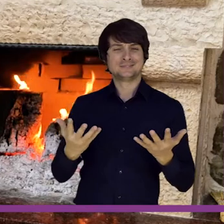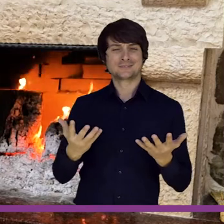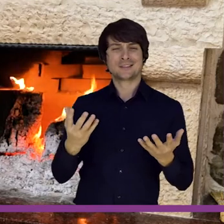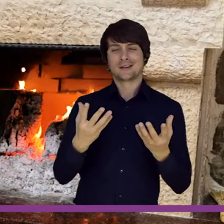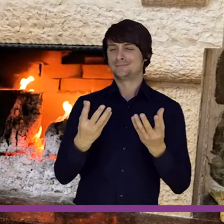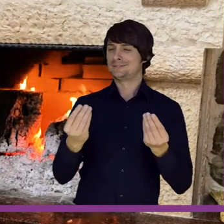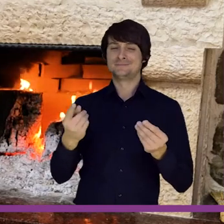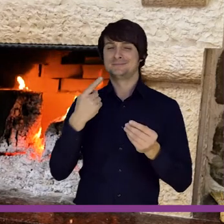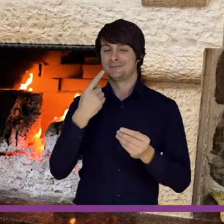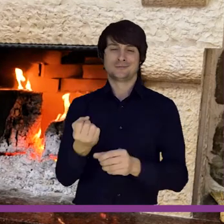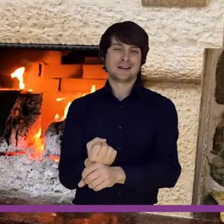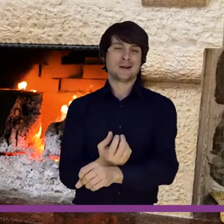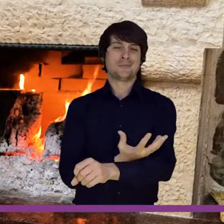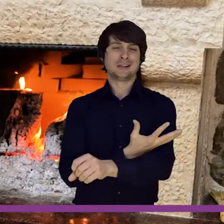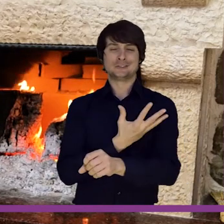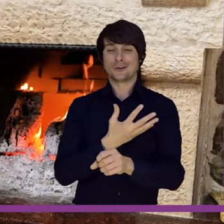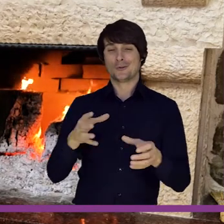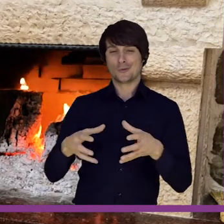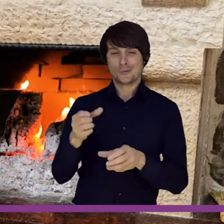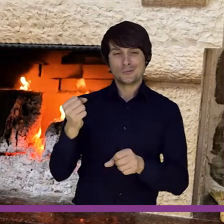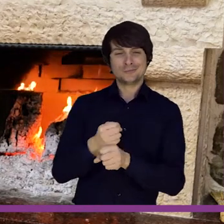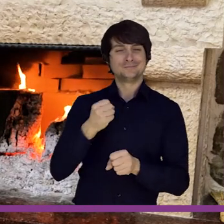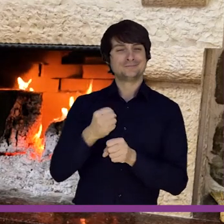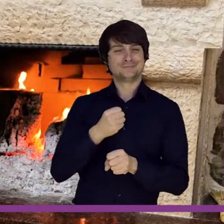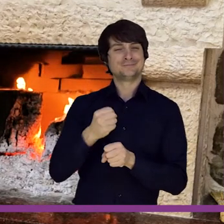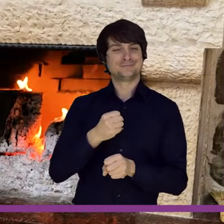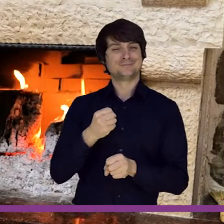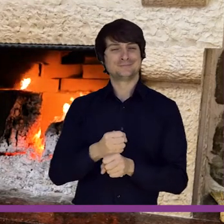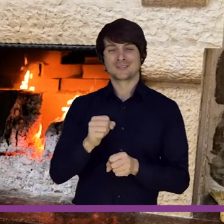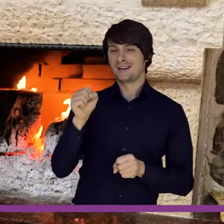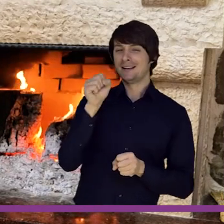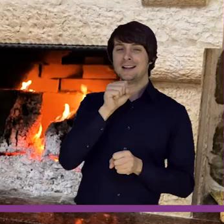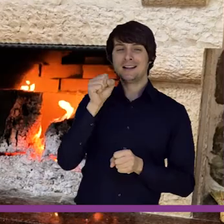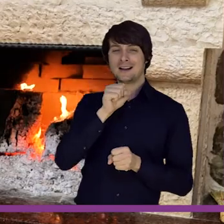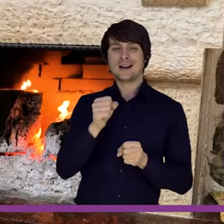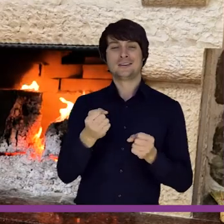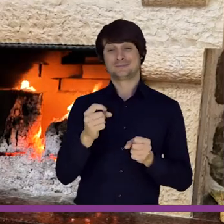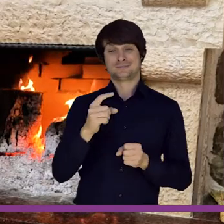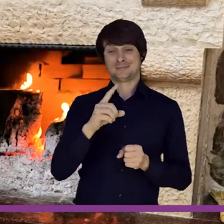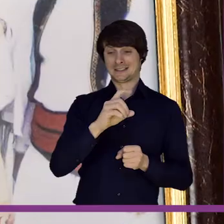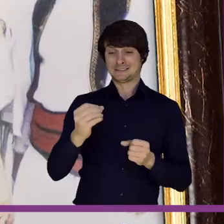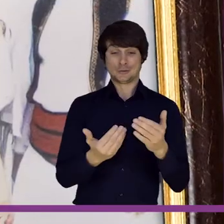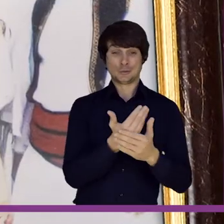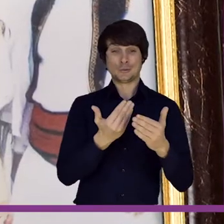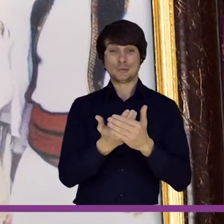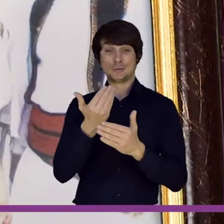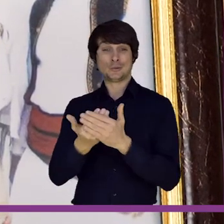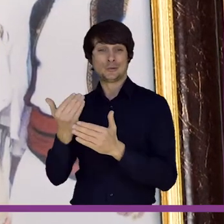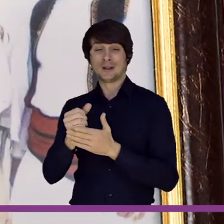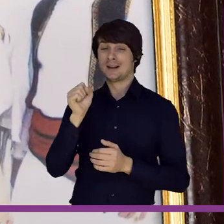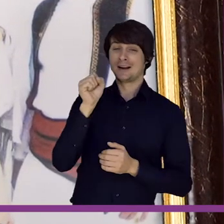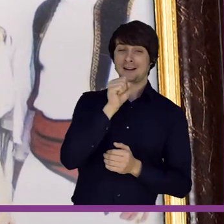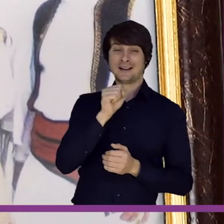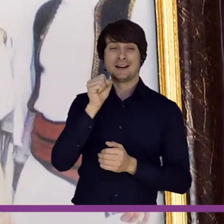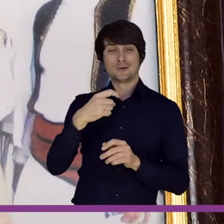Assembly folkloric Bejke Bardhe. The Bejke Bardhe folk ensemble has about 100 new songs, while it also interprets old